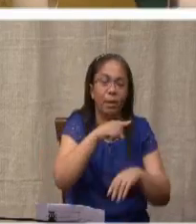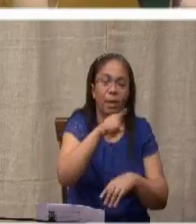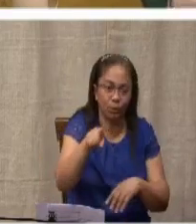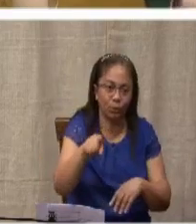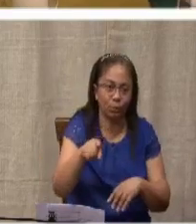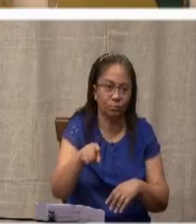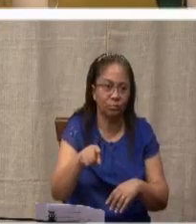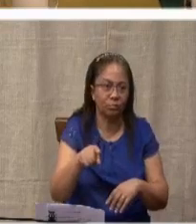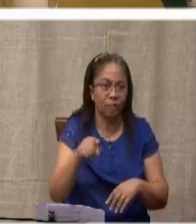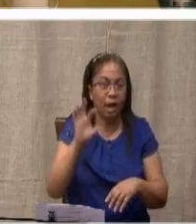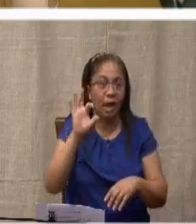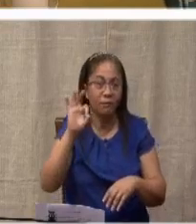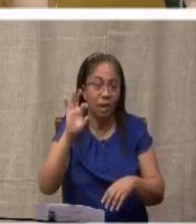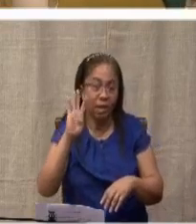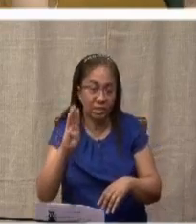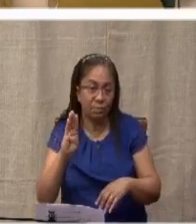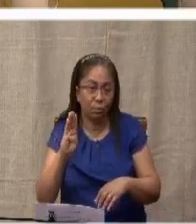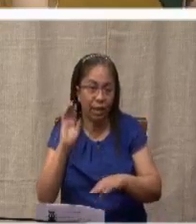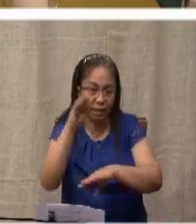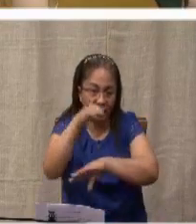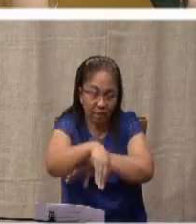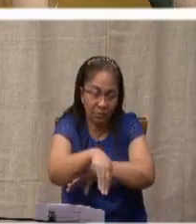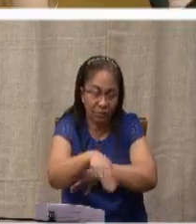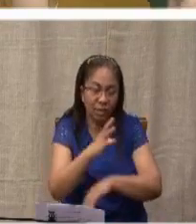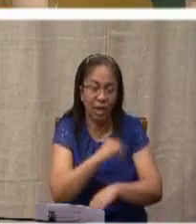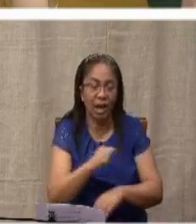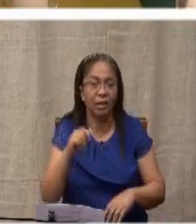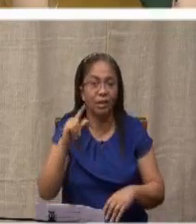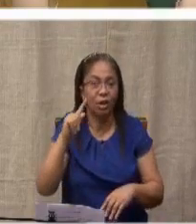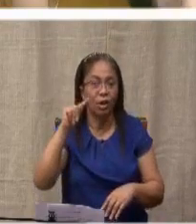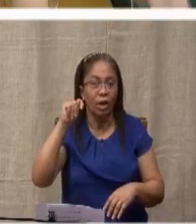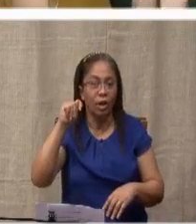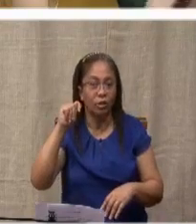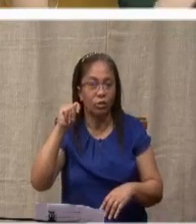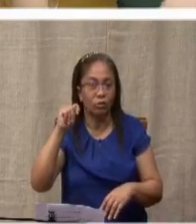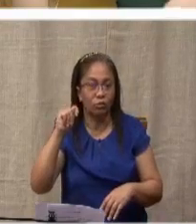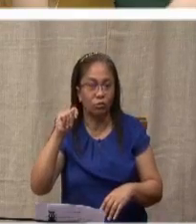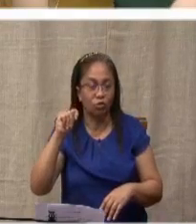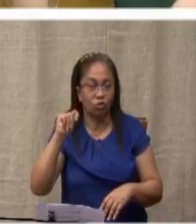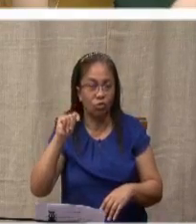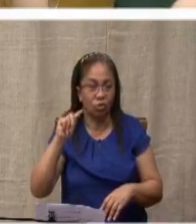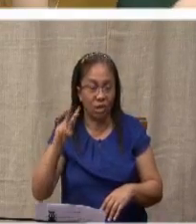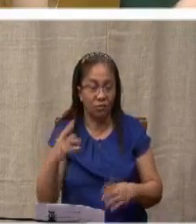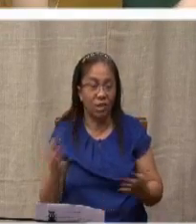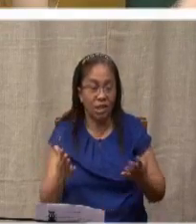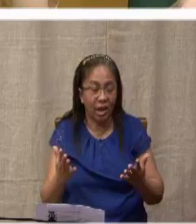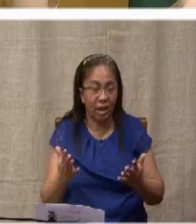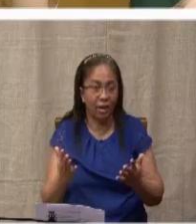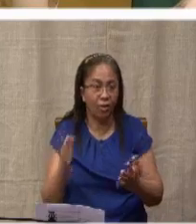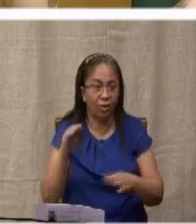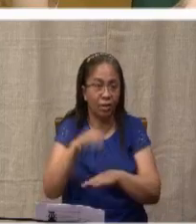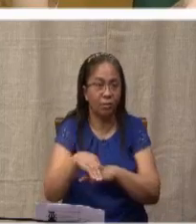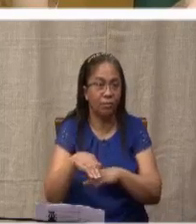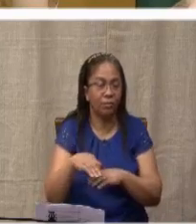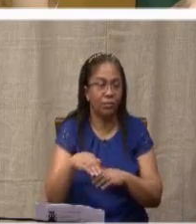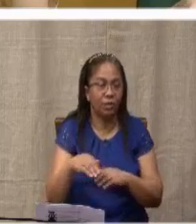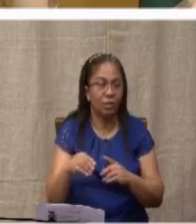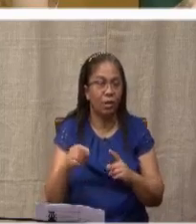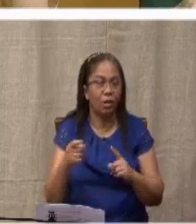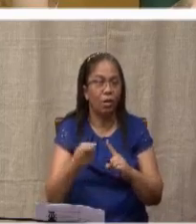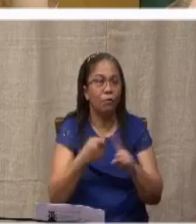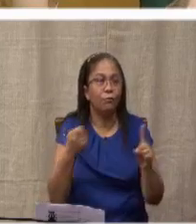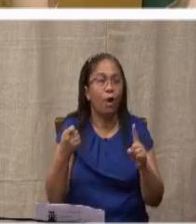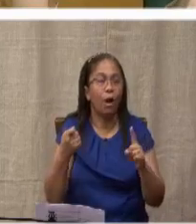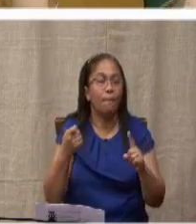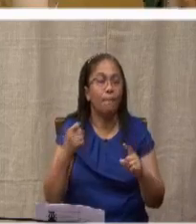facebook in the afternoons and it will be on trinity television at six o'clock every afternoon from the 15th of march of february from